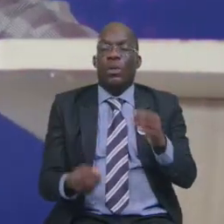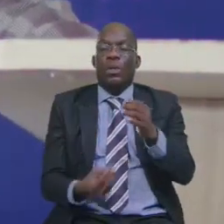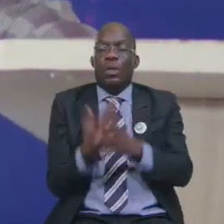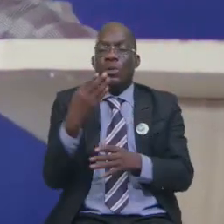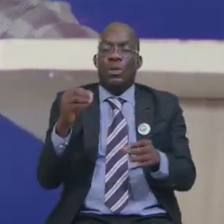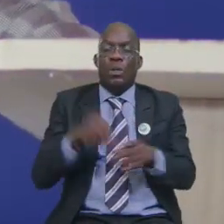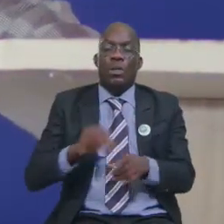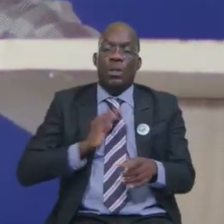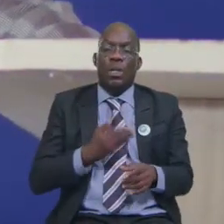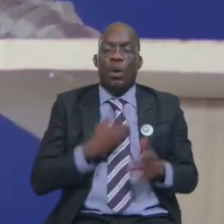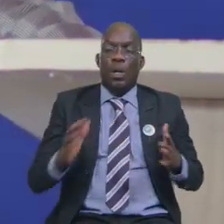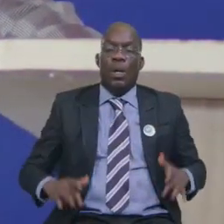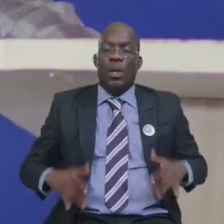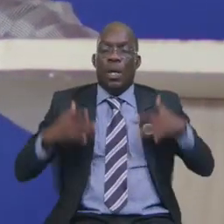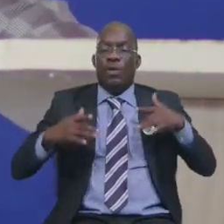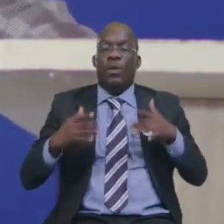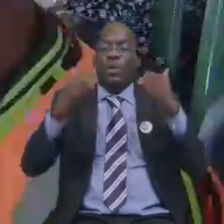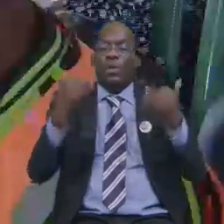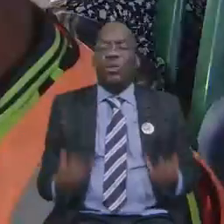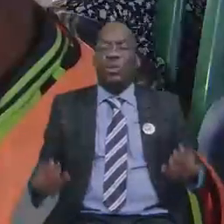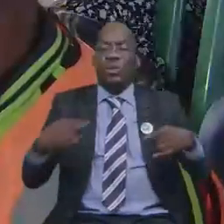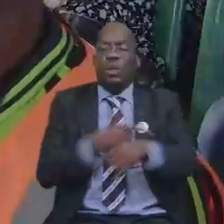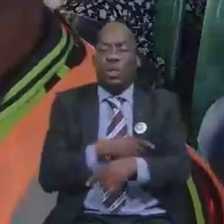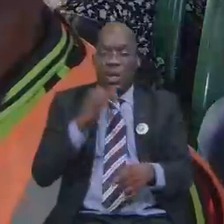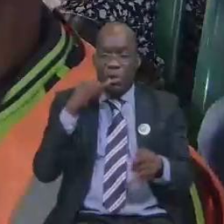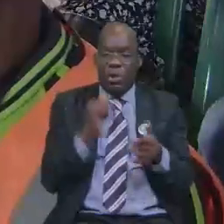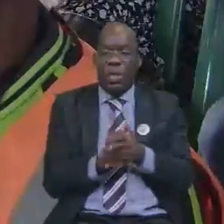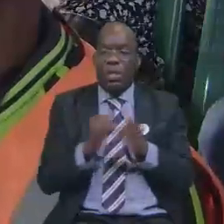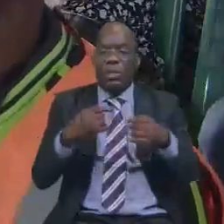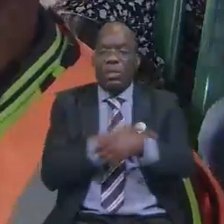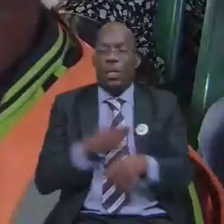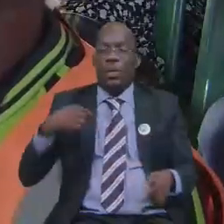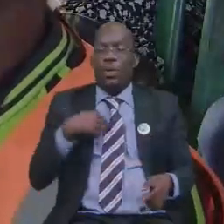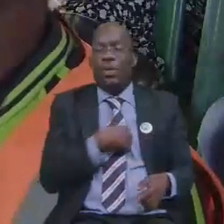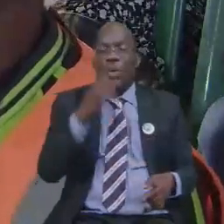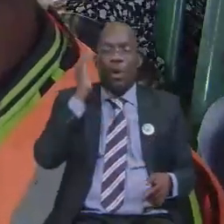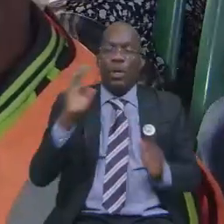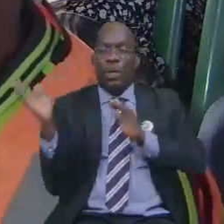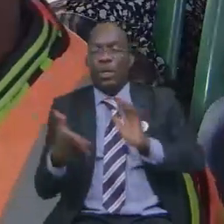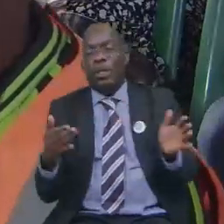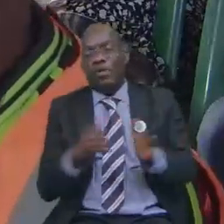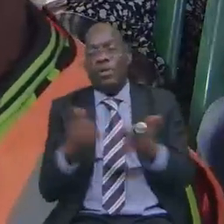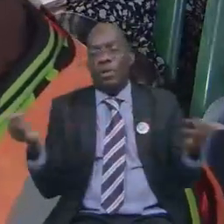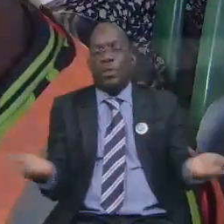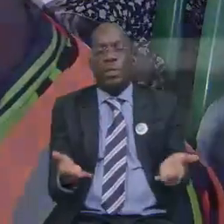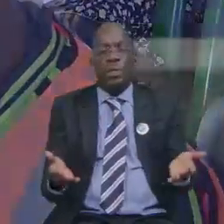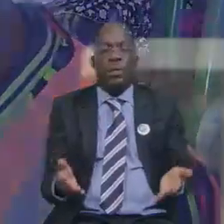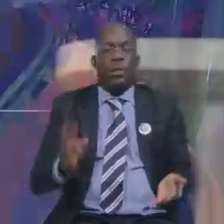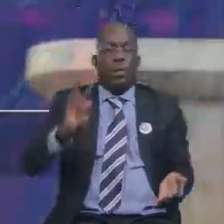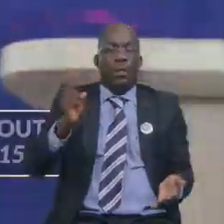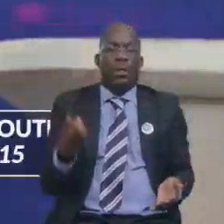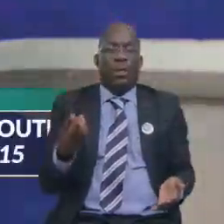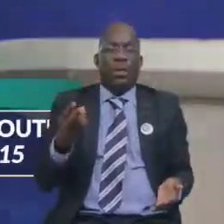lives, today is that day. We're going to drop it here. And then in 2 Corinthians chapter